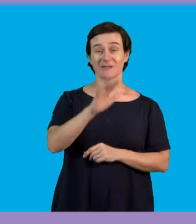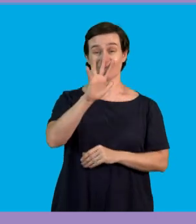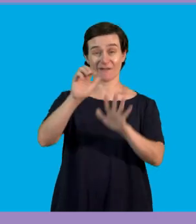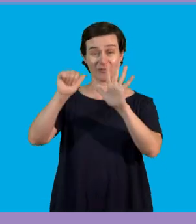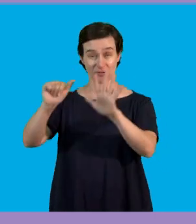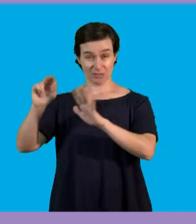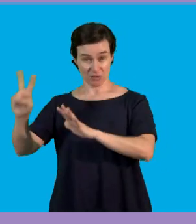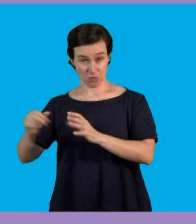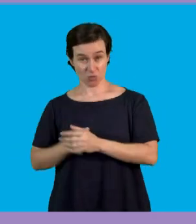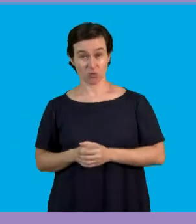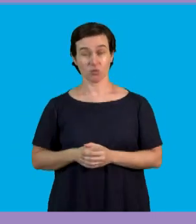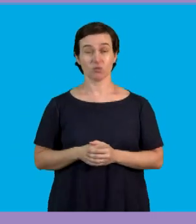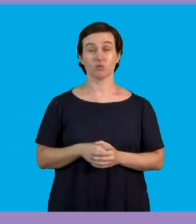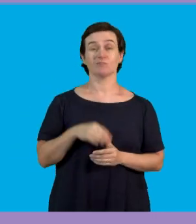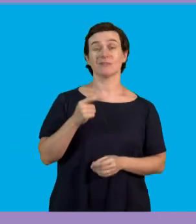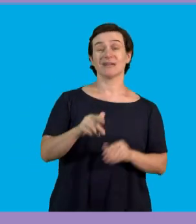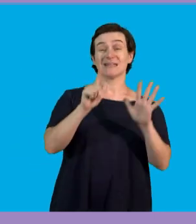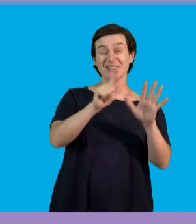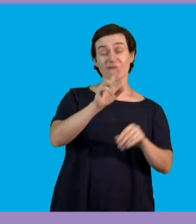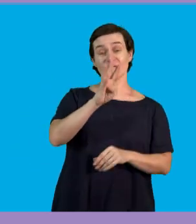10,562 with